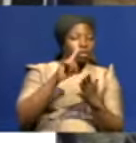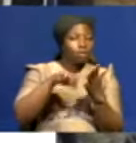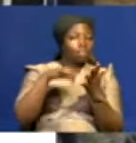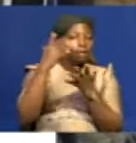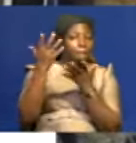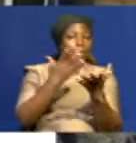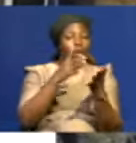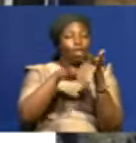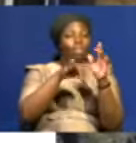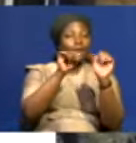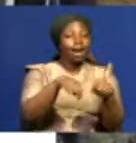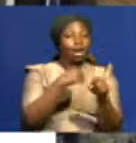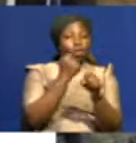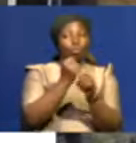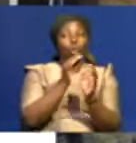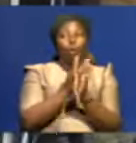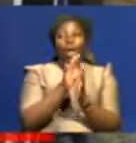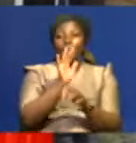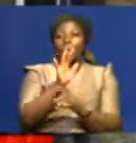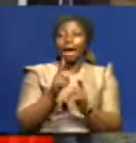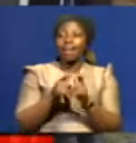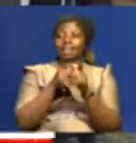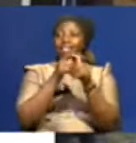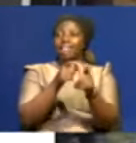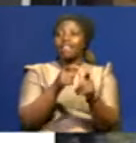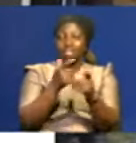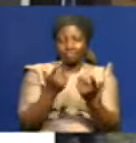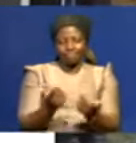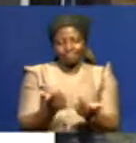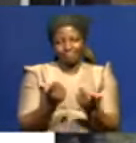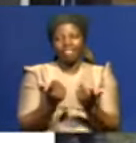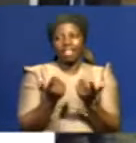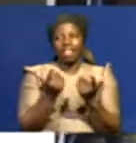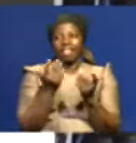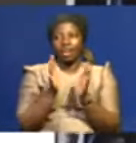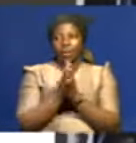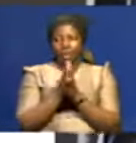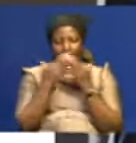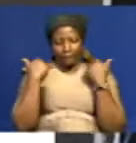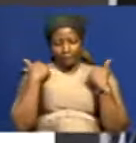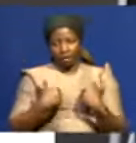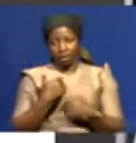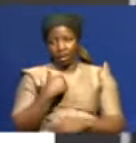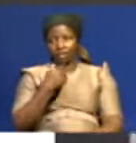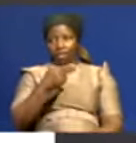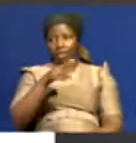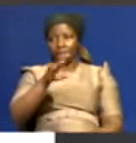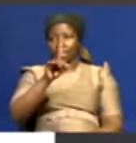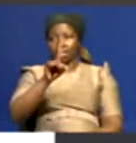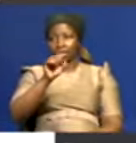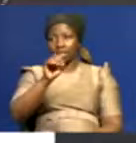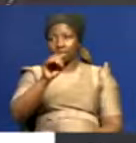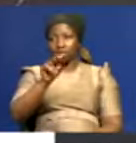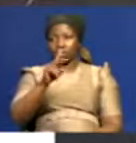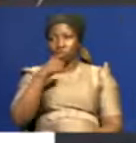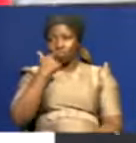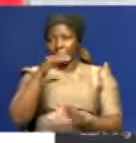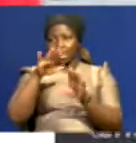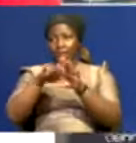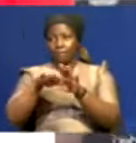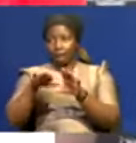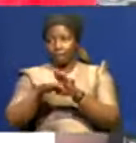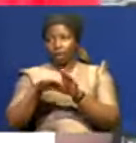they can do with just with their gifts and art. And of course, with me is Hudson Ojambo, who is a member of the